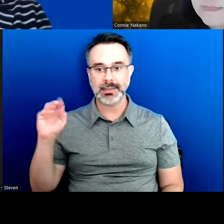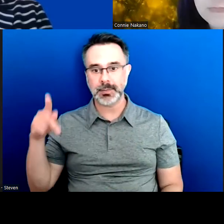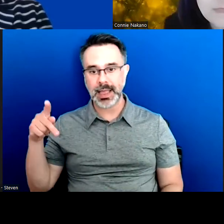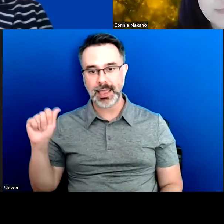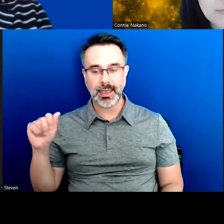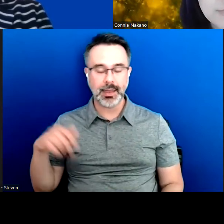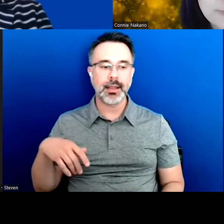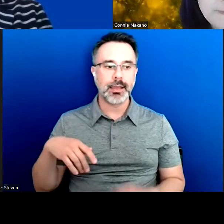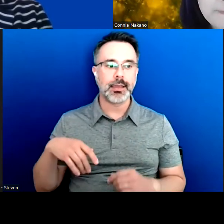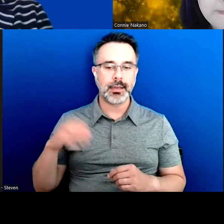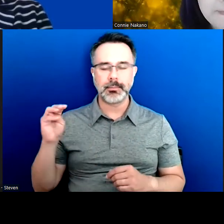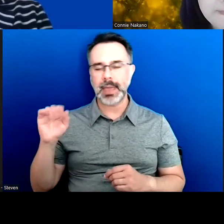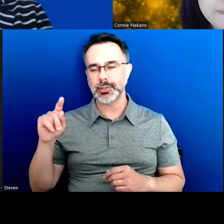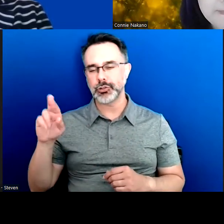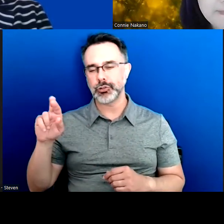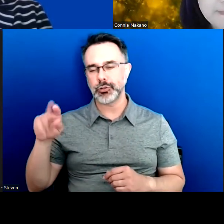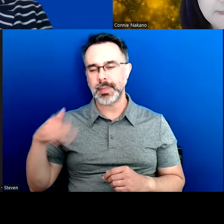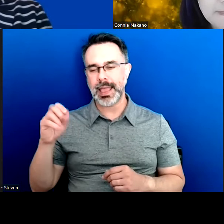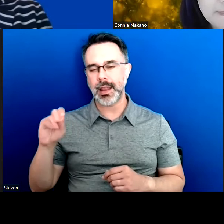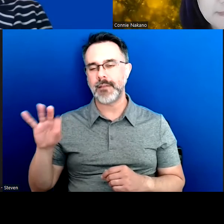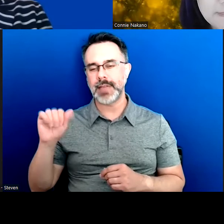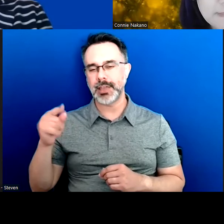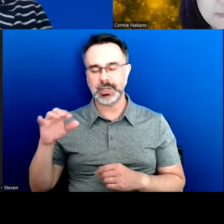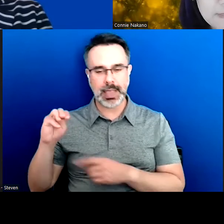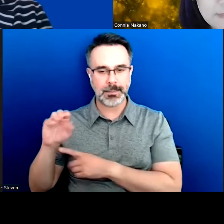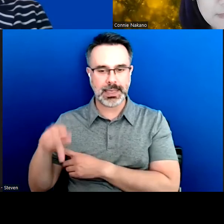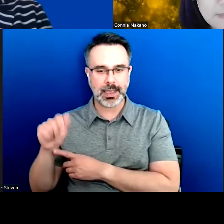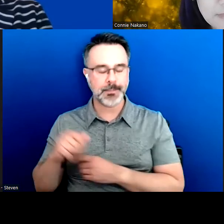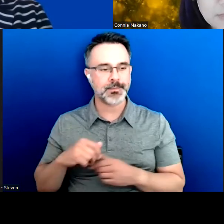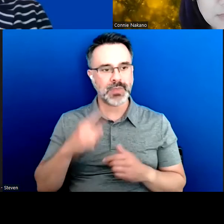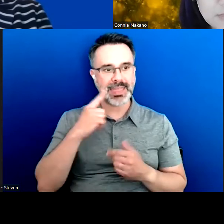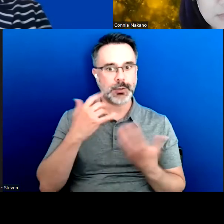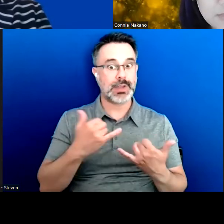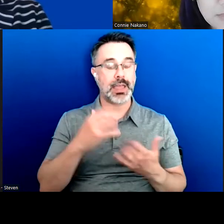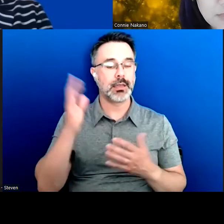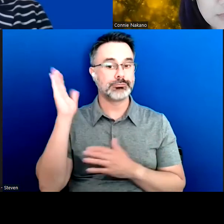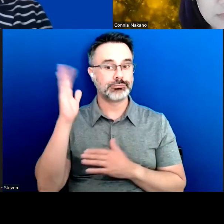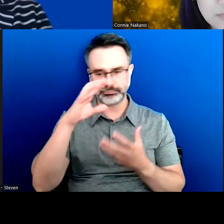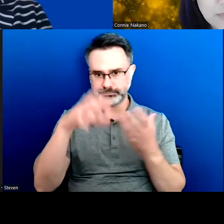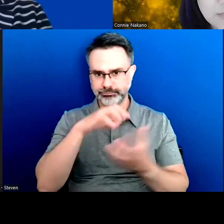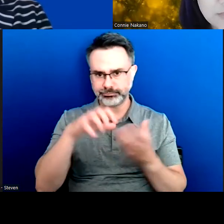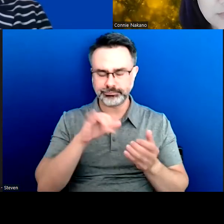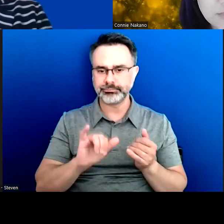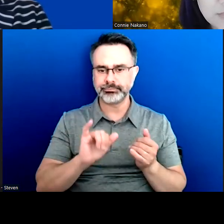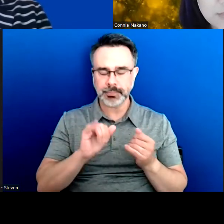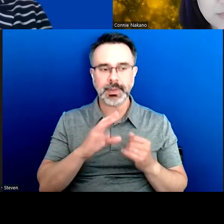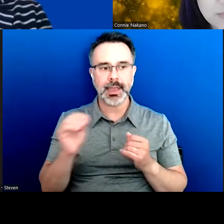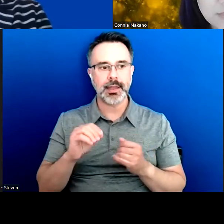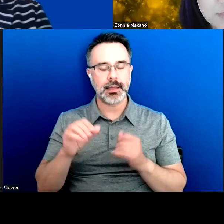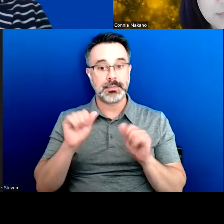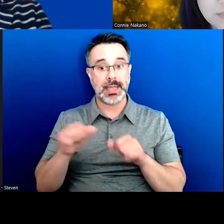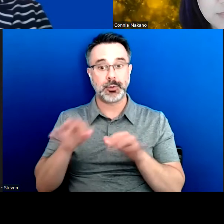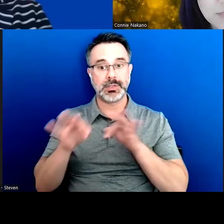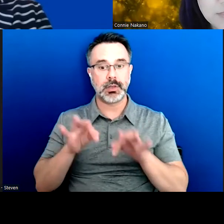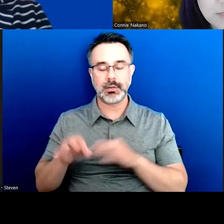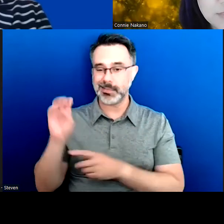plan, I think there's confusion, and I heard that in the presentation today. And I think being able to describe that the master